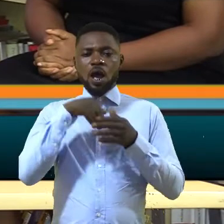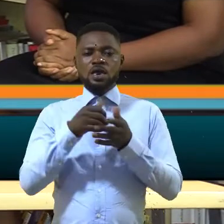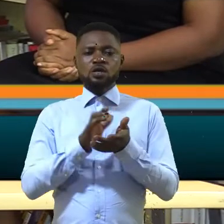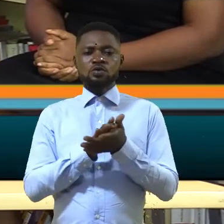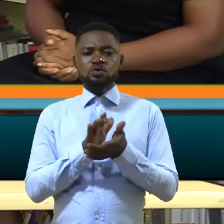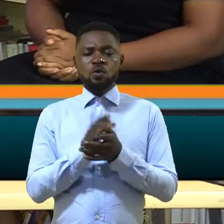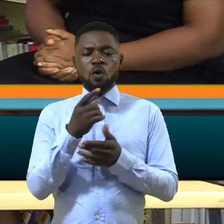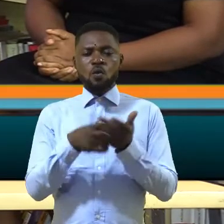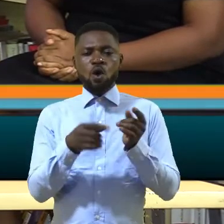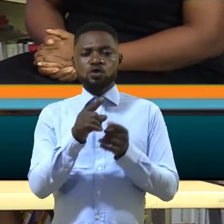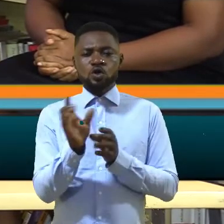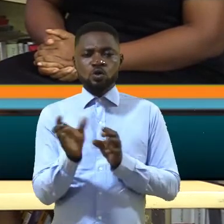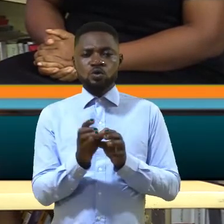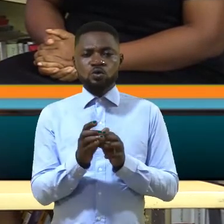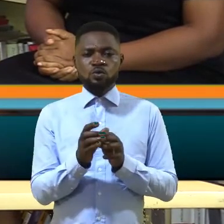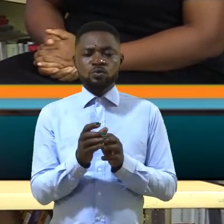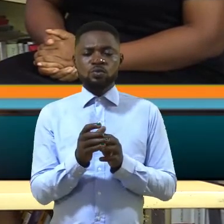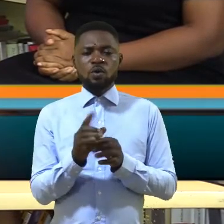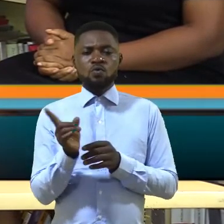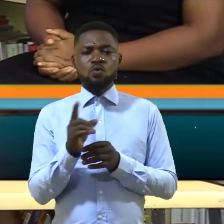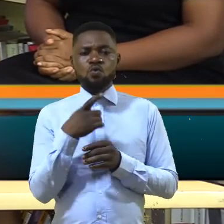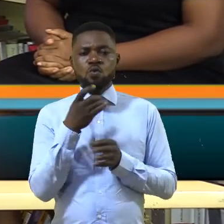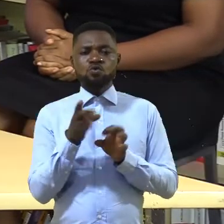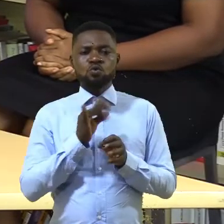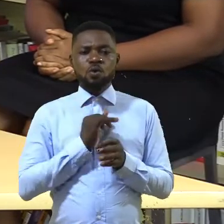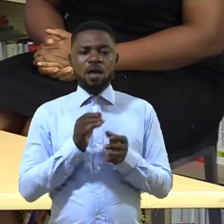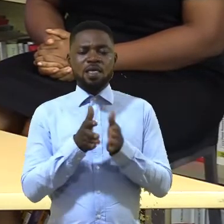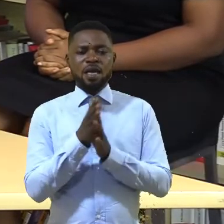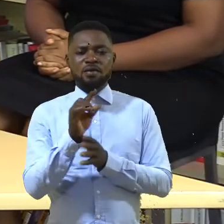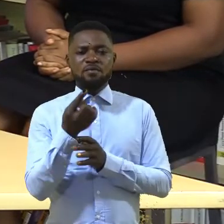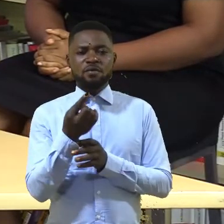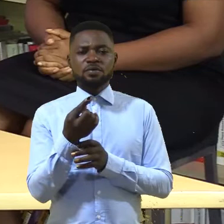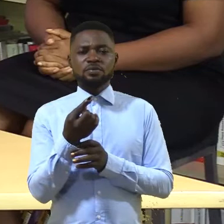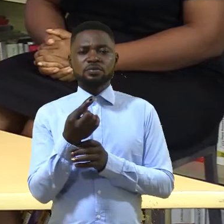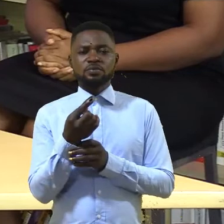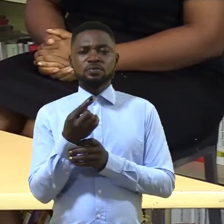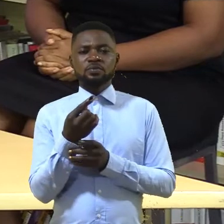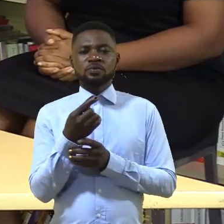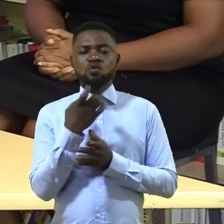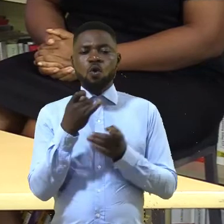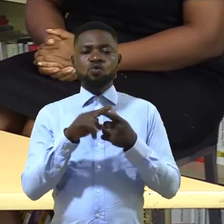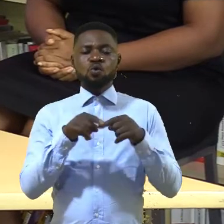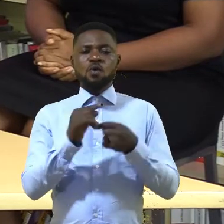want to relive it with you. So who do I start with? Who's going to go first? Who's going to go first?